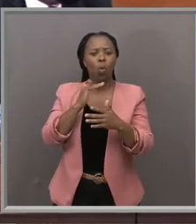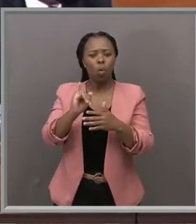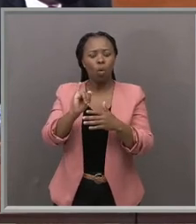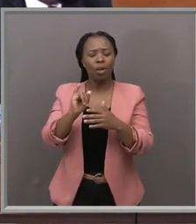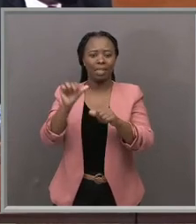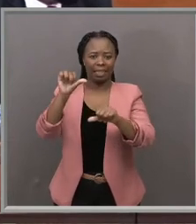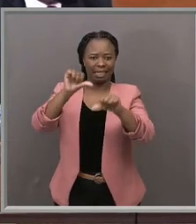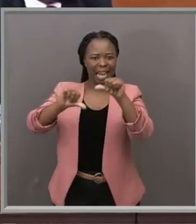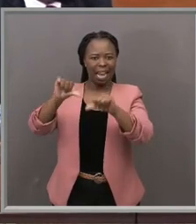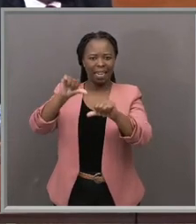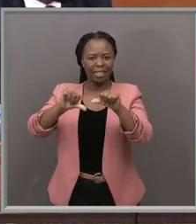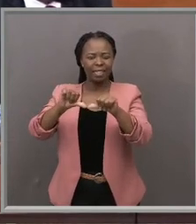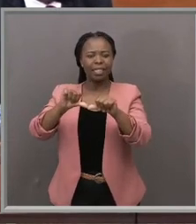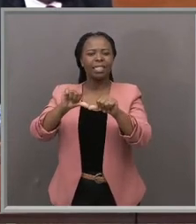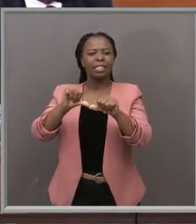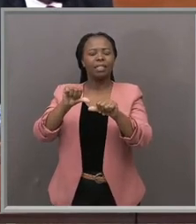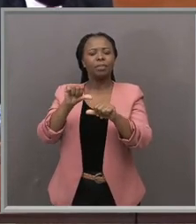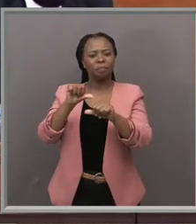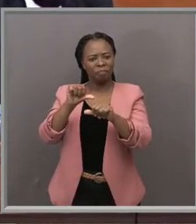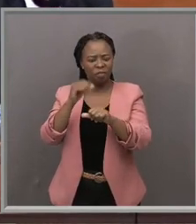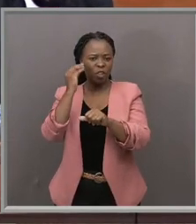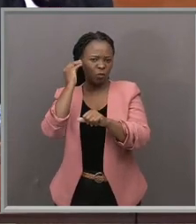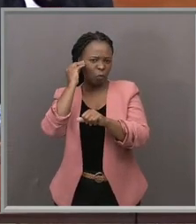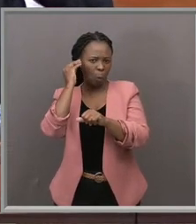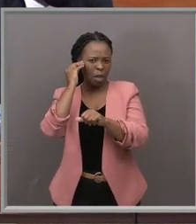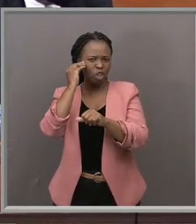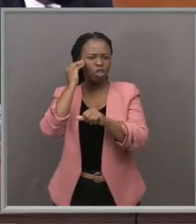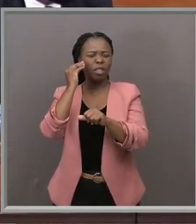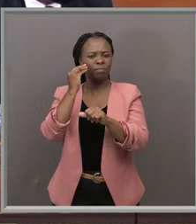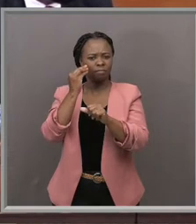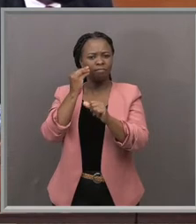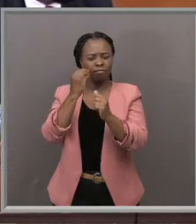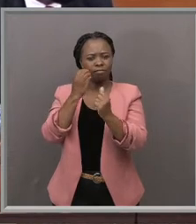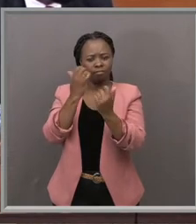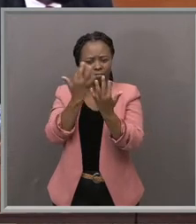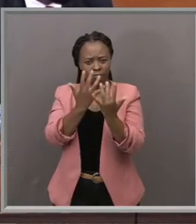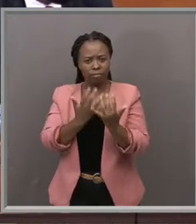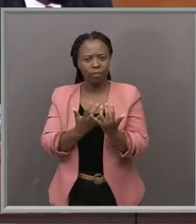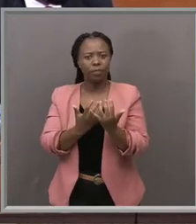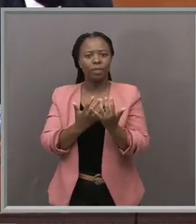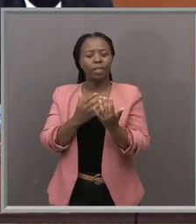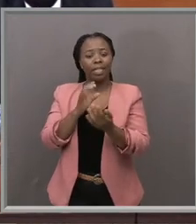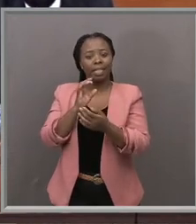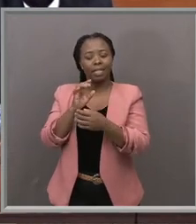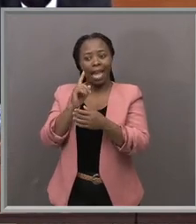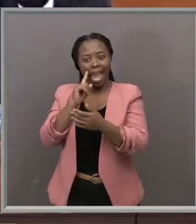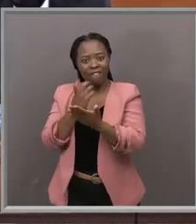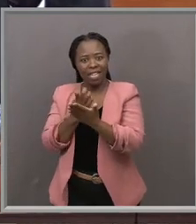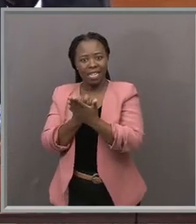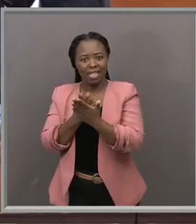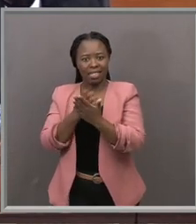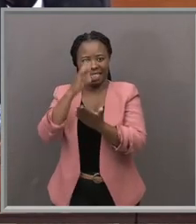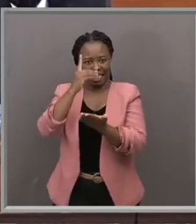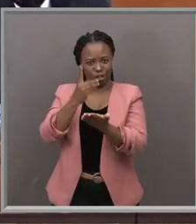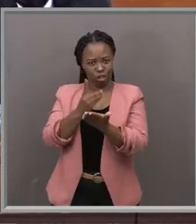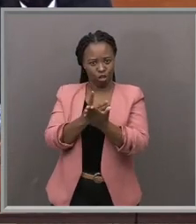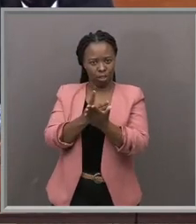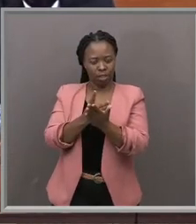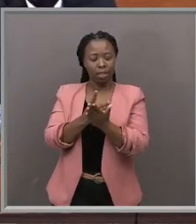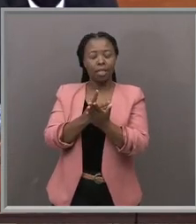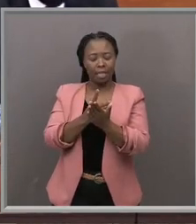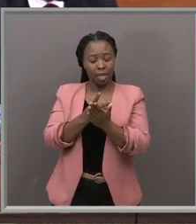on data-driven approach and evidence-based decision-making. As policy